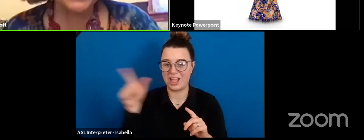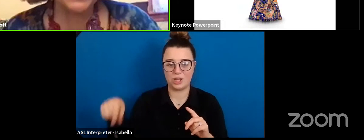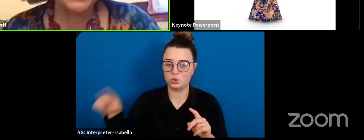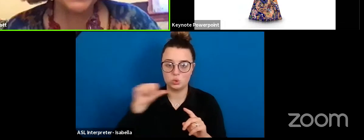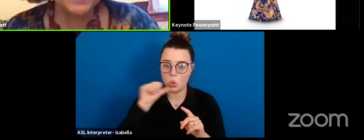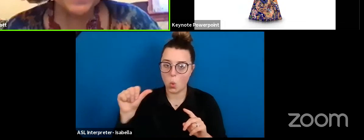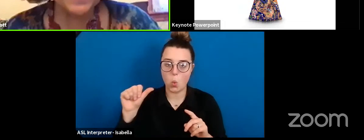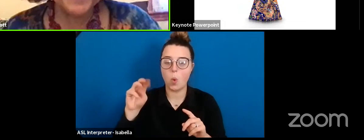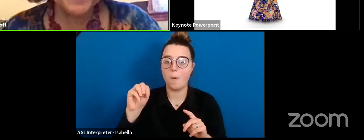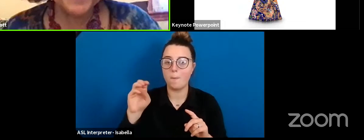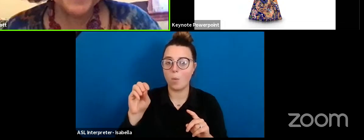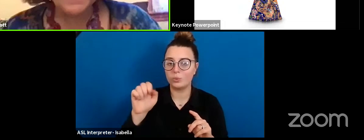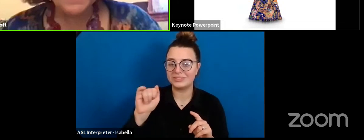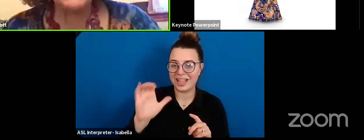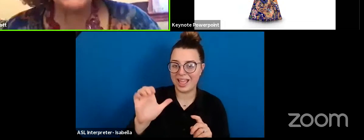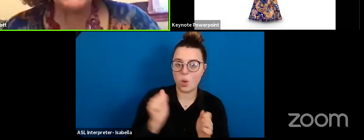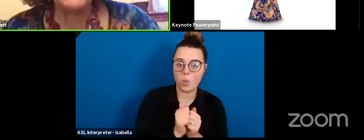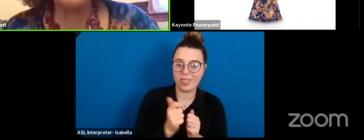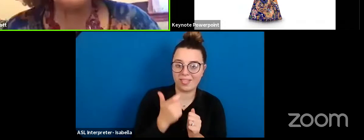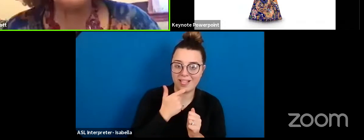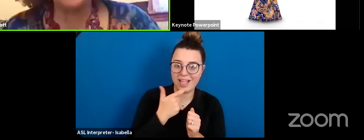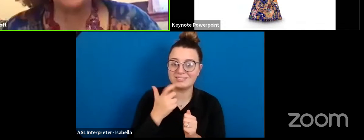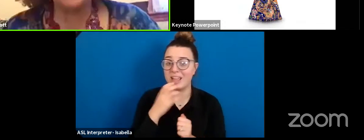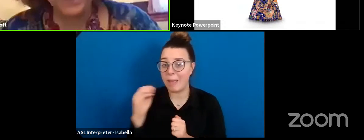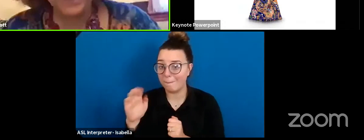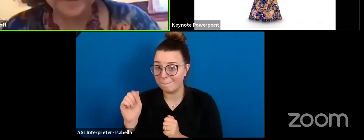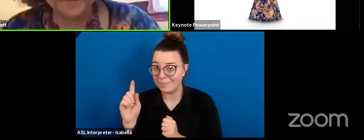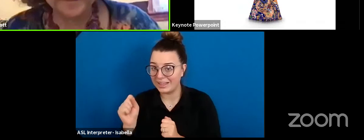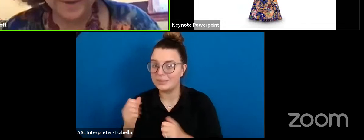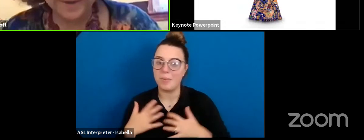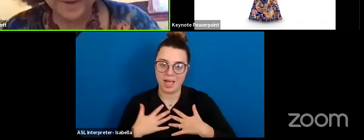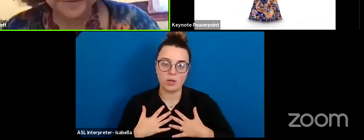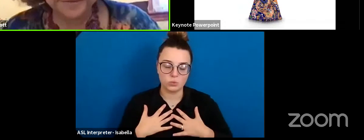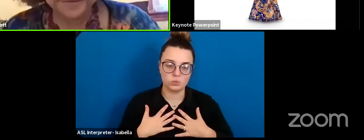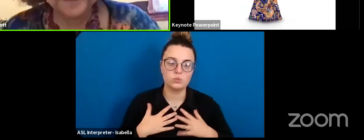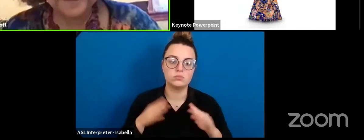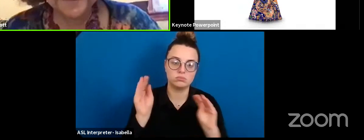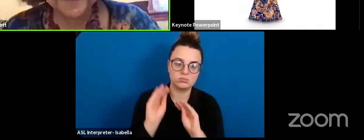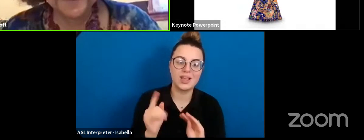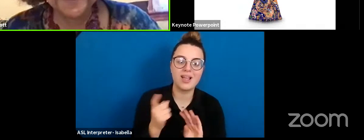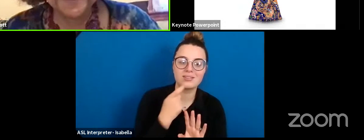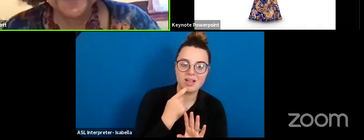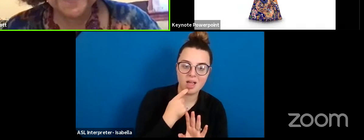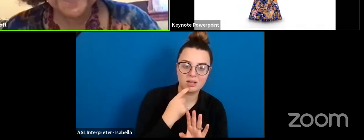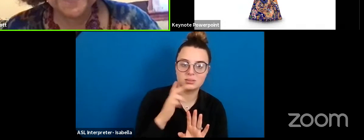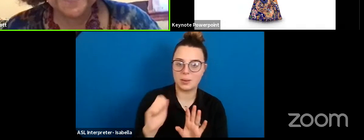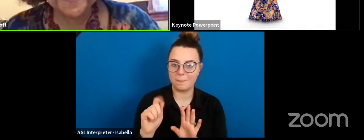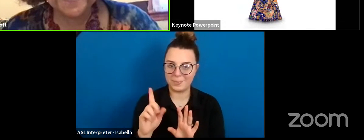and glass. And then glass work on top of the beads.